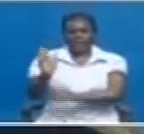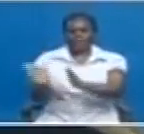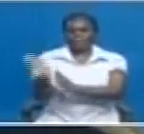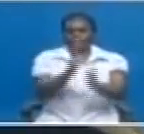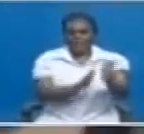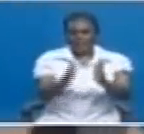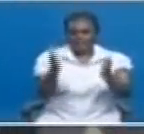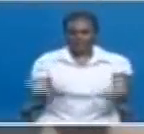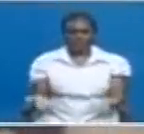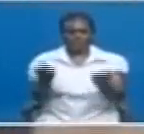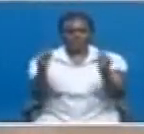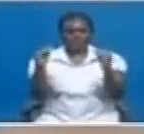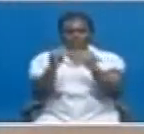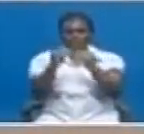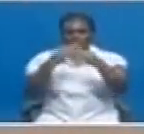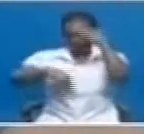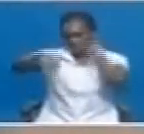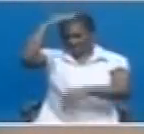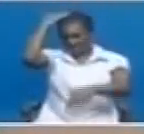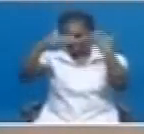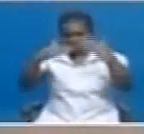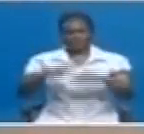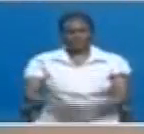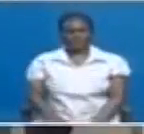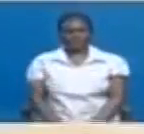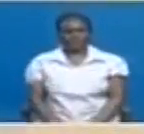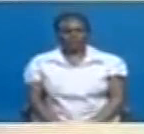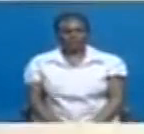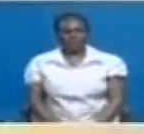Strategies to boost security in all universities in the country.